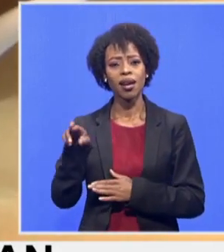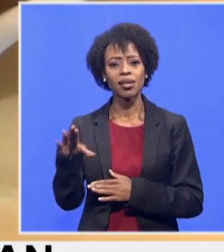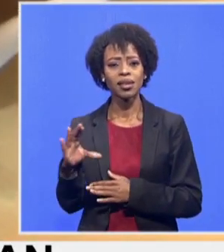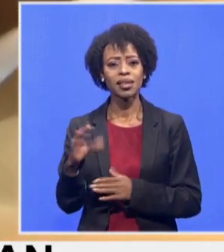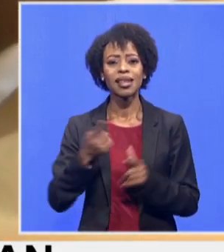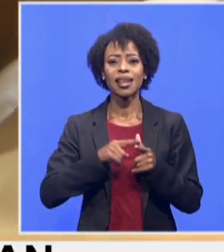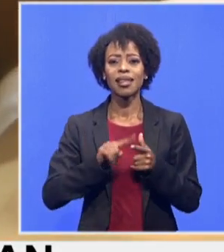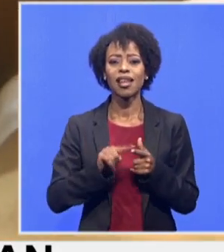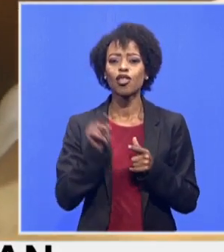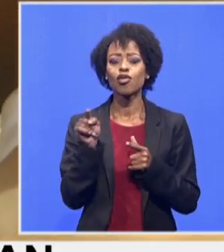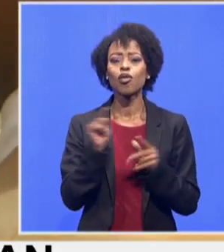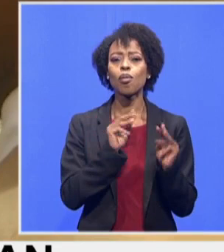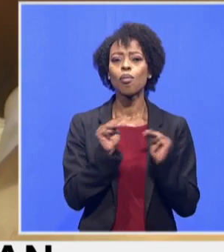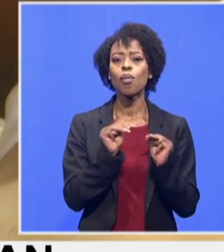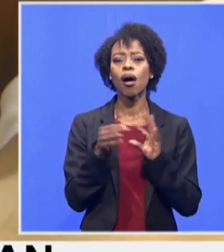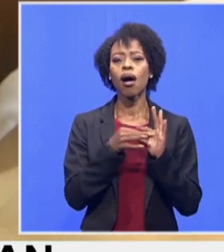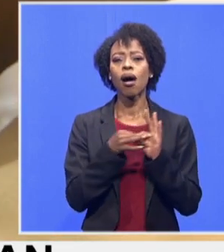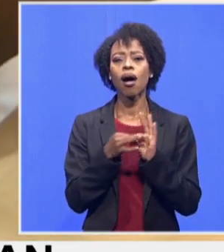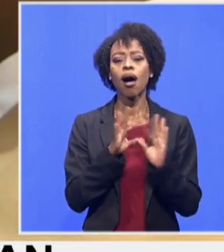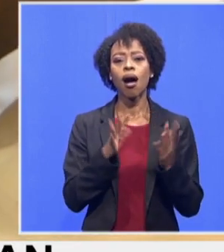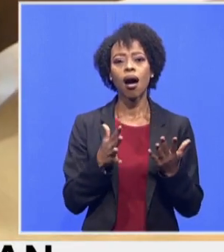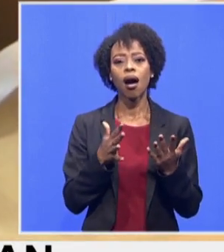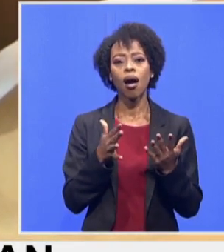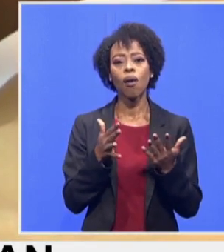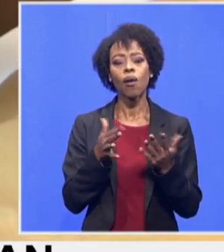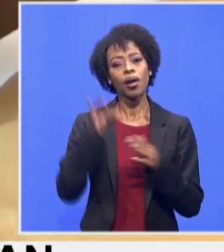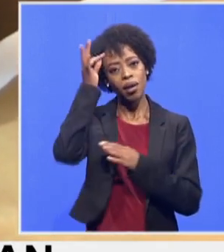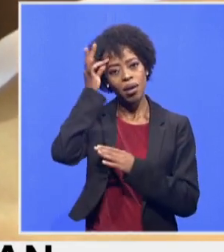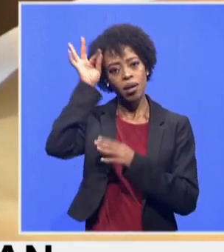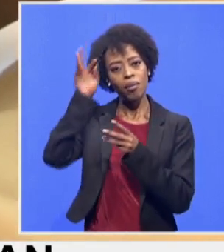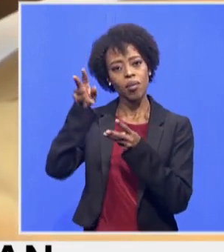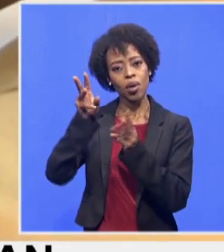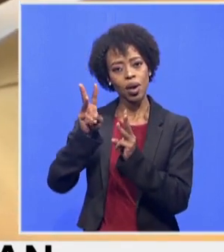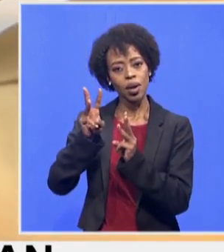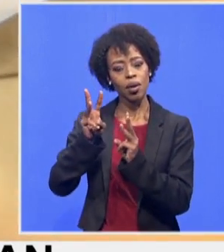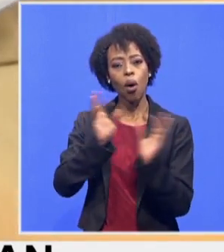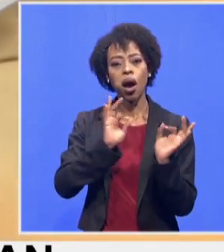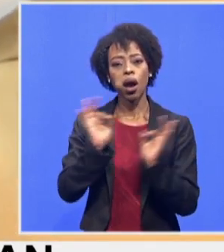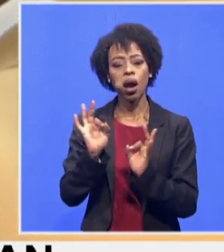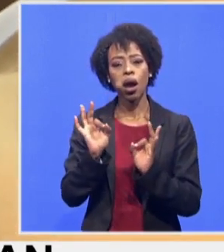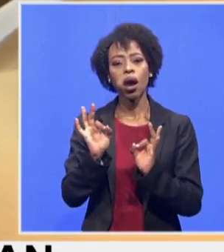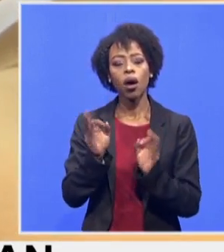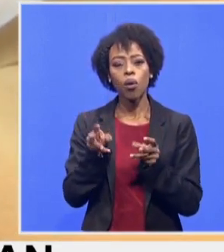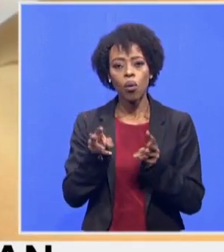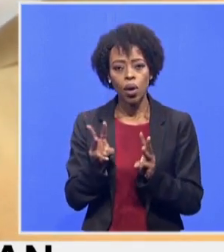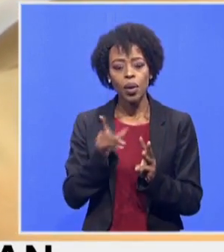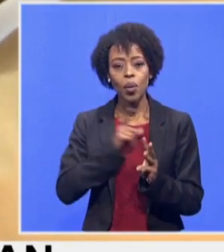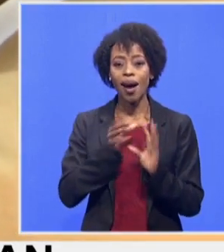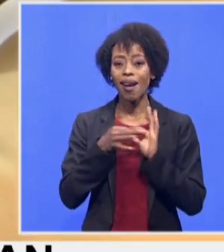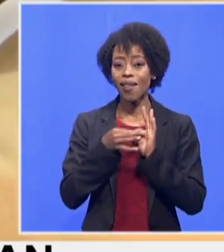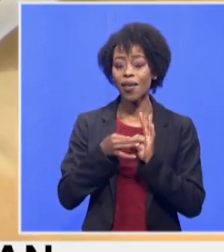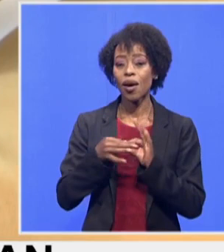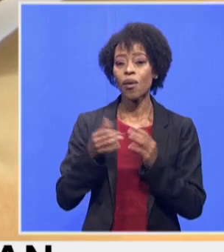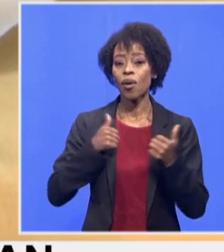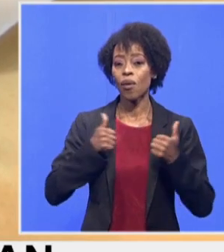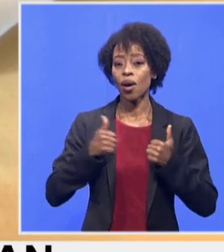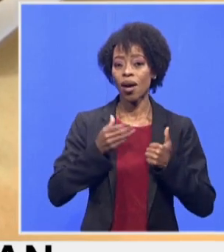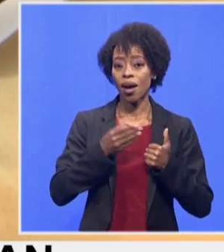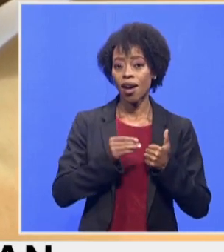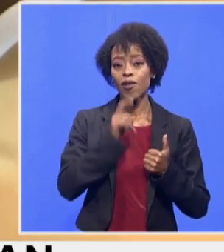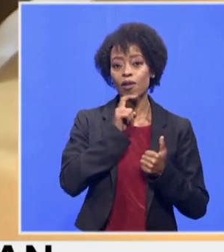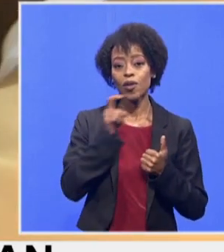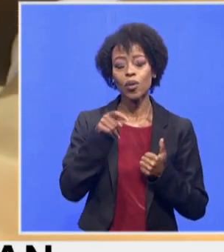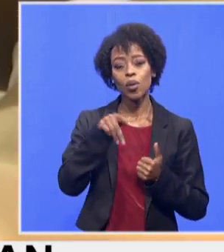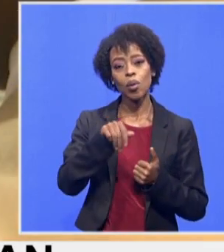then manage these relations on a diplomatic manner, that you have relations with Rwanda through President